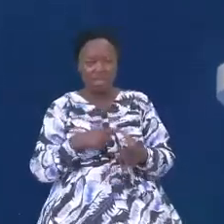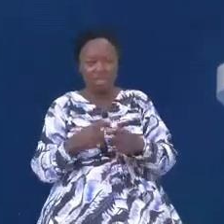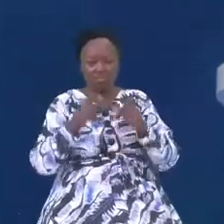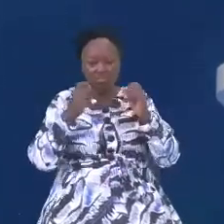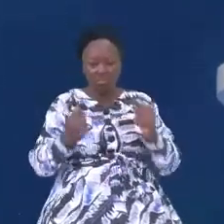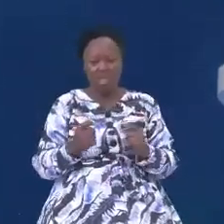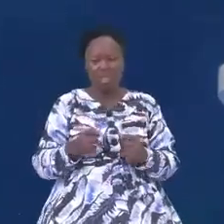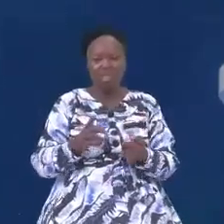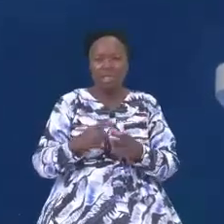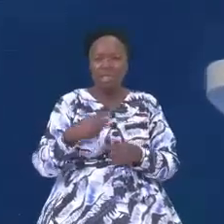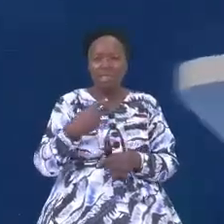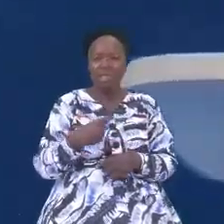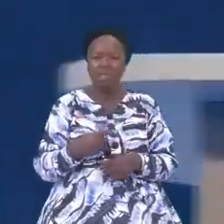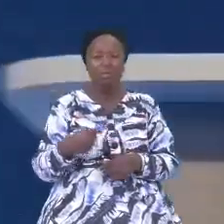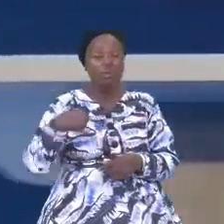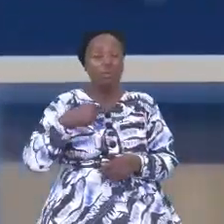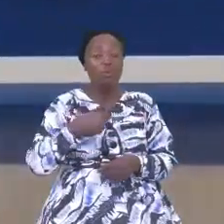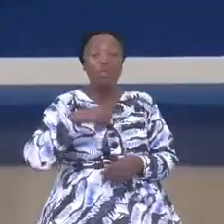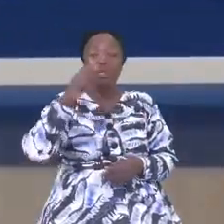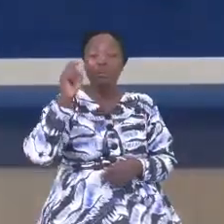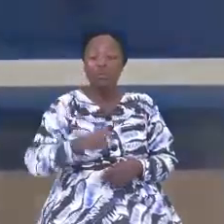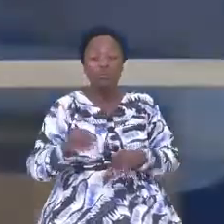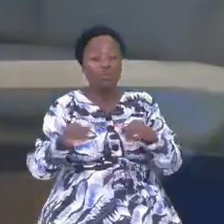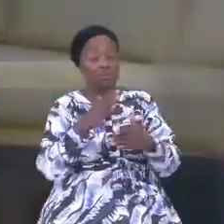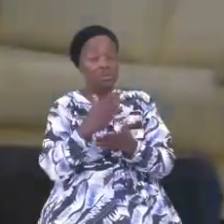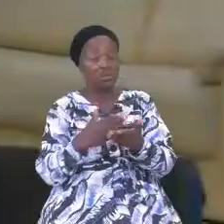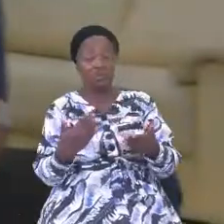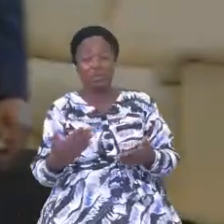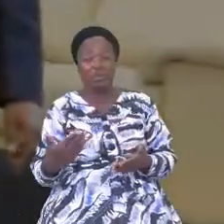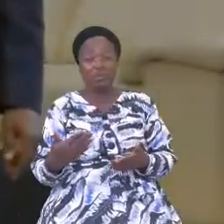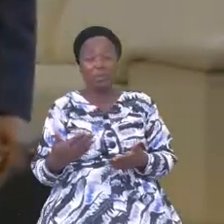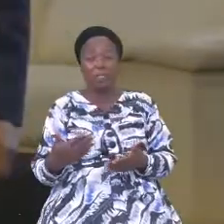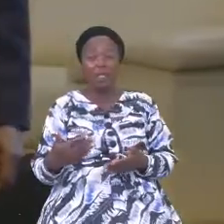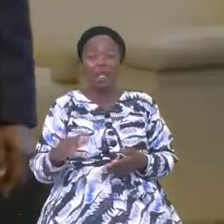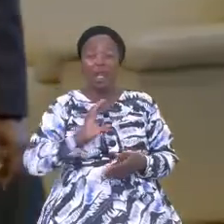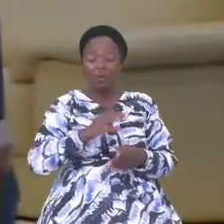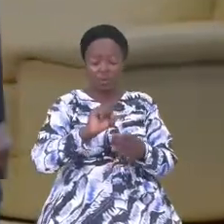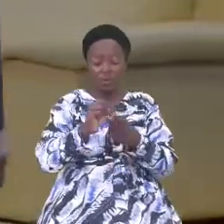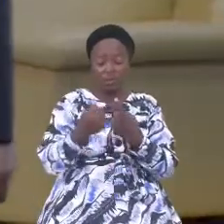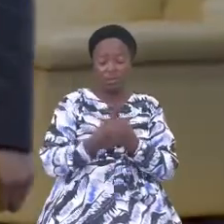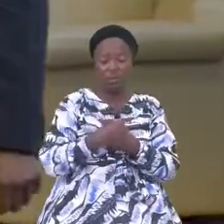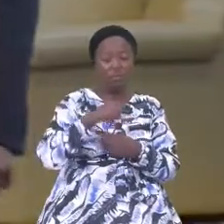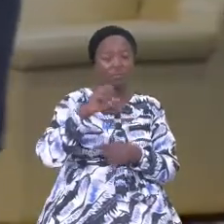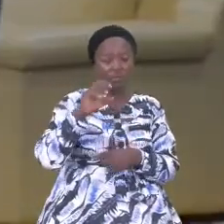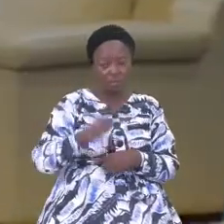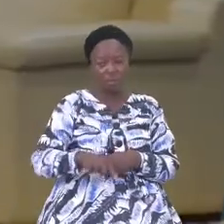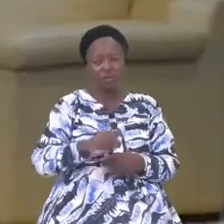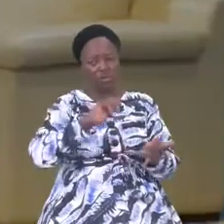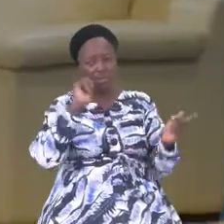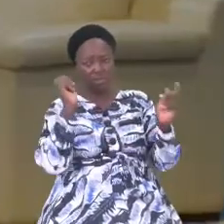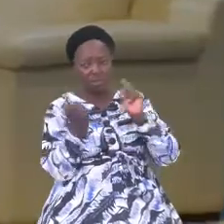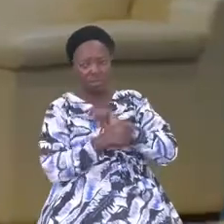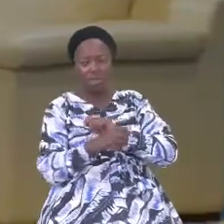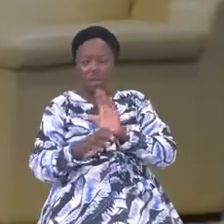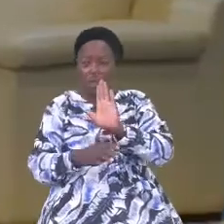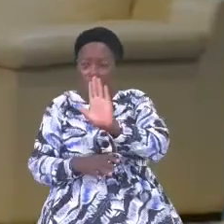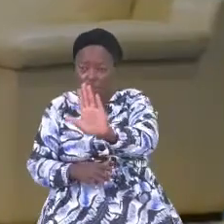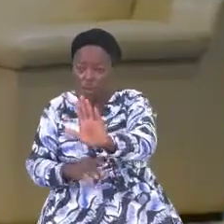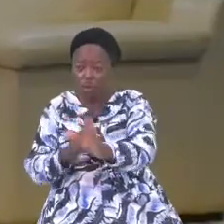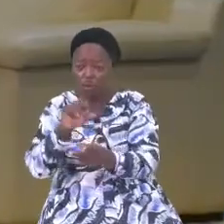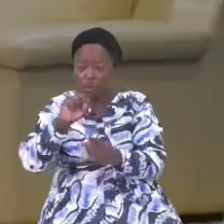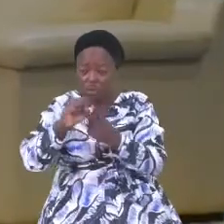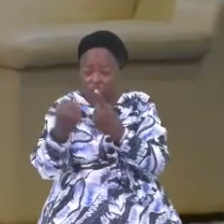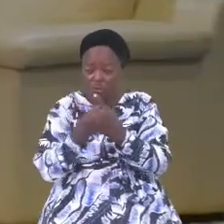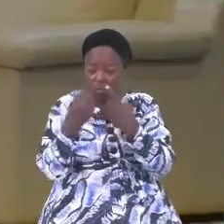they said, we must do something. Our situation can change. Your situation